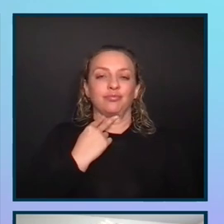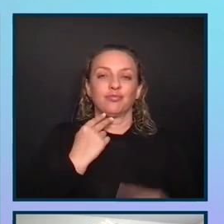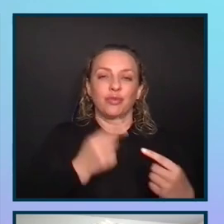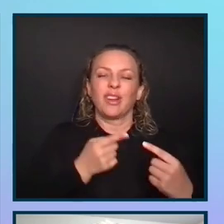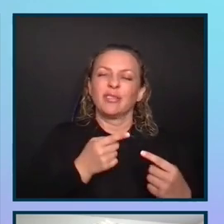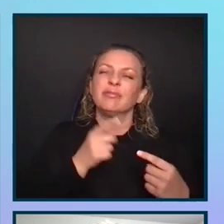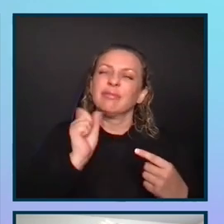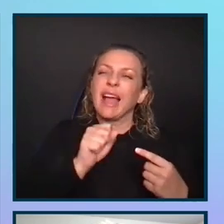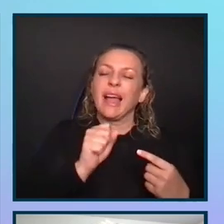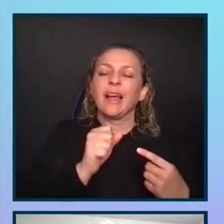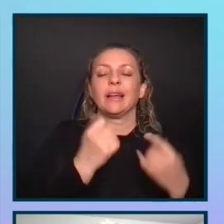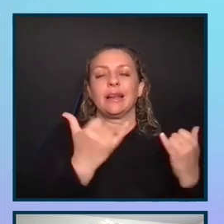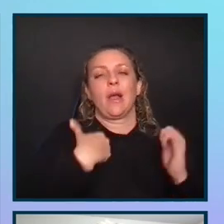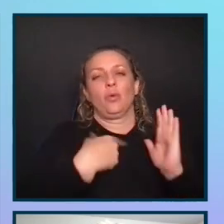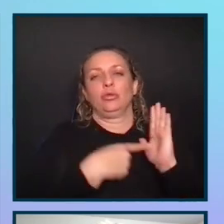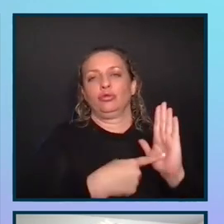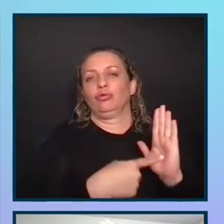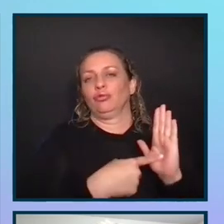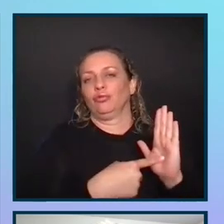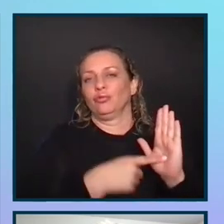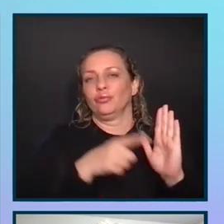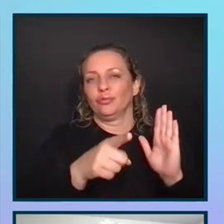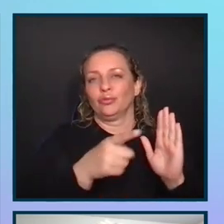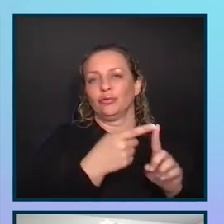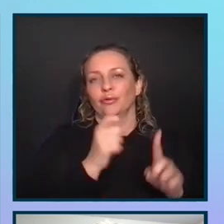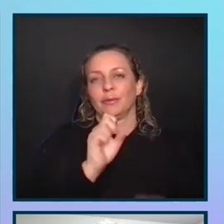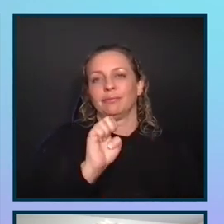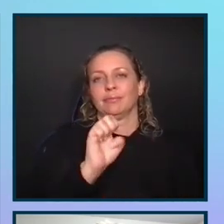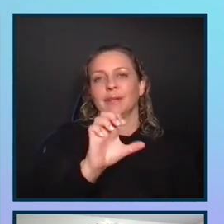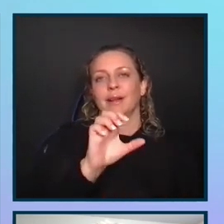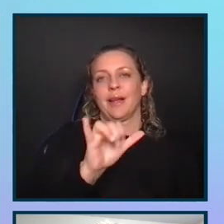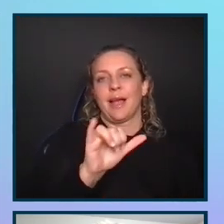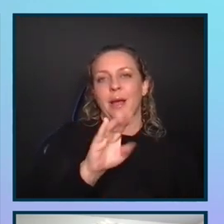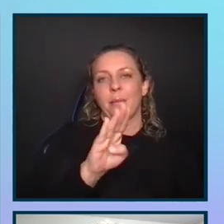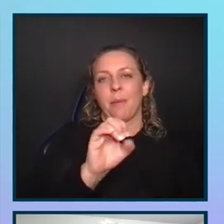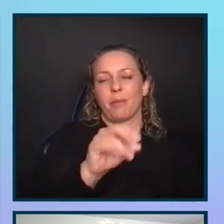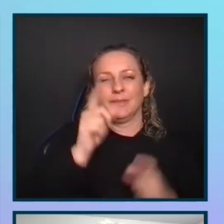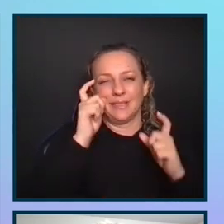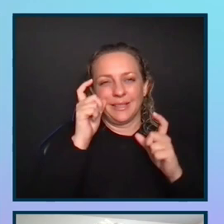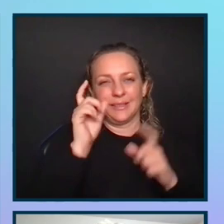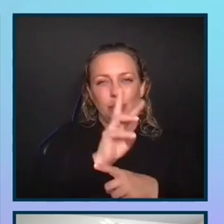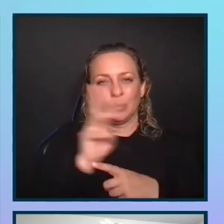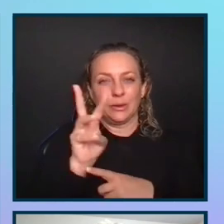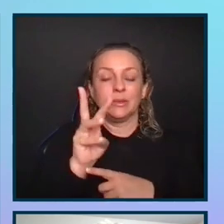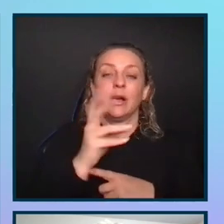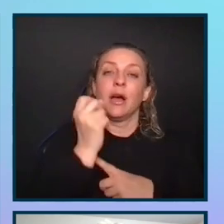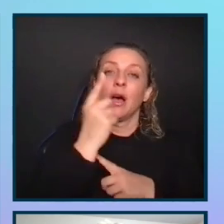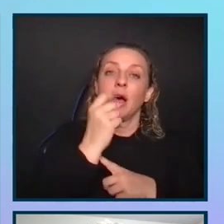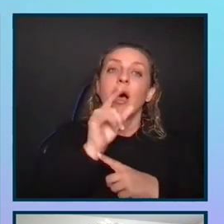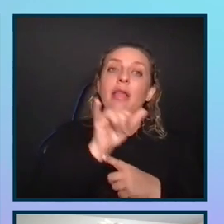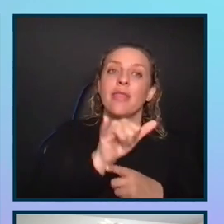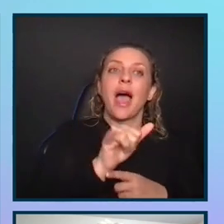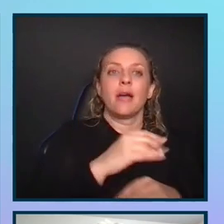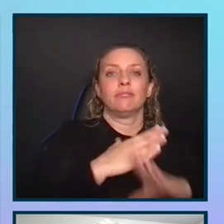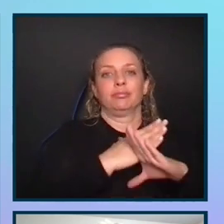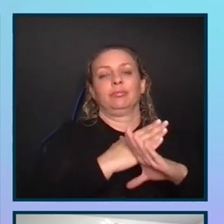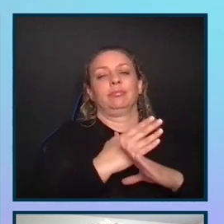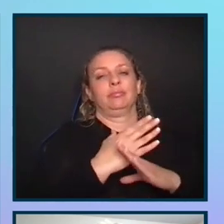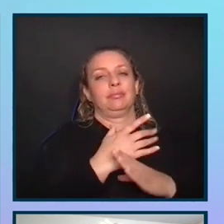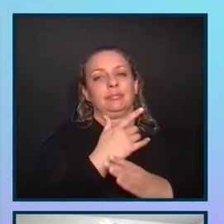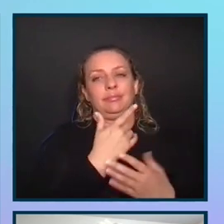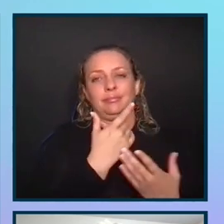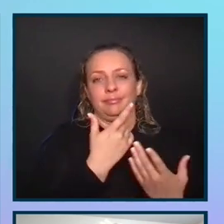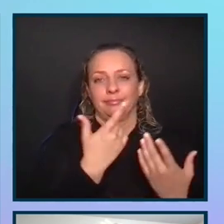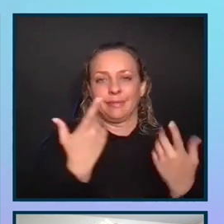an example again from IBOBS, where an overlay solution did in fact create a roadblock. So something that